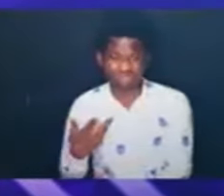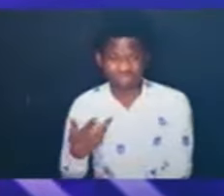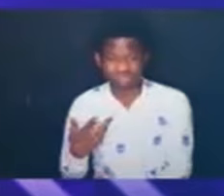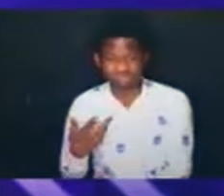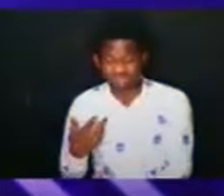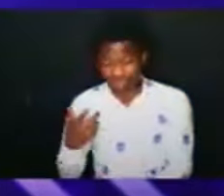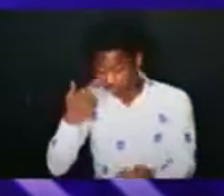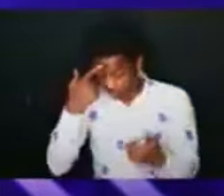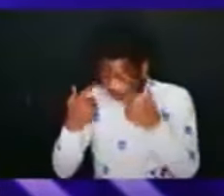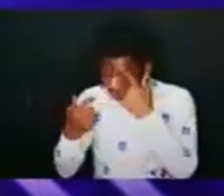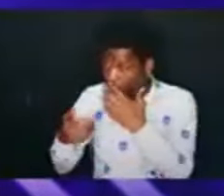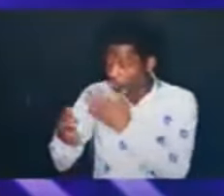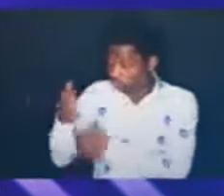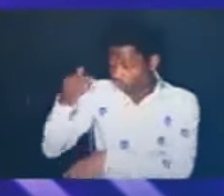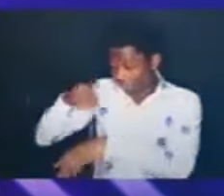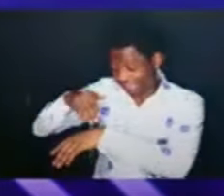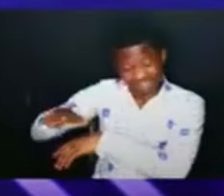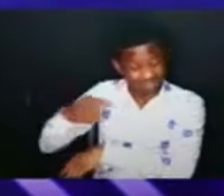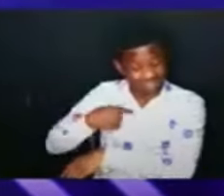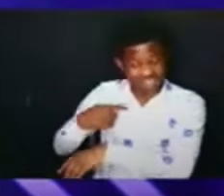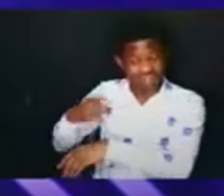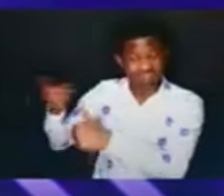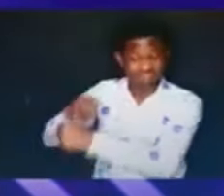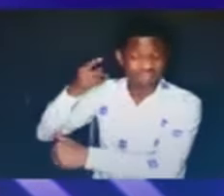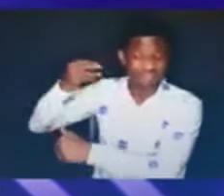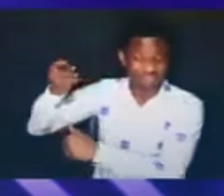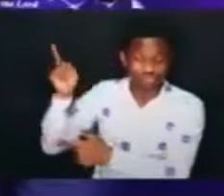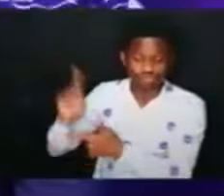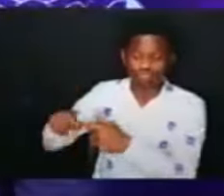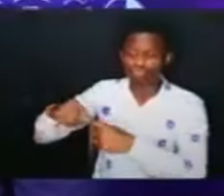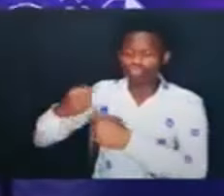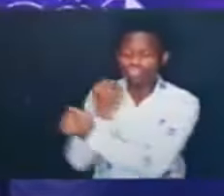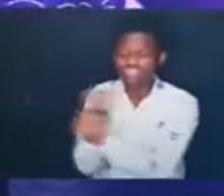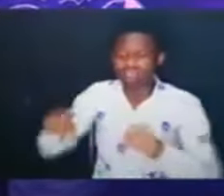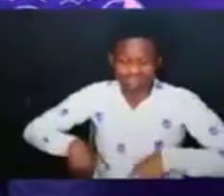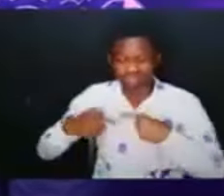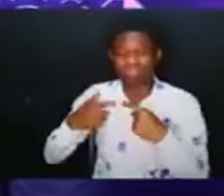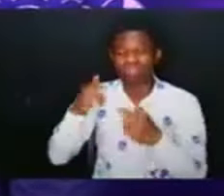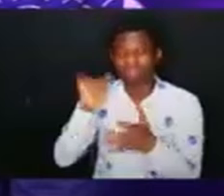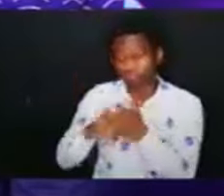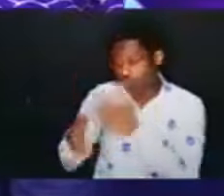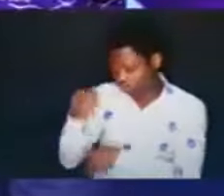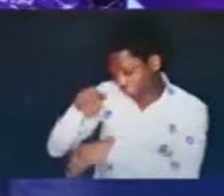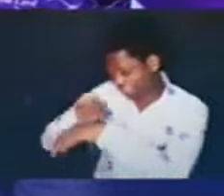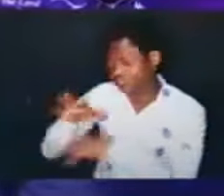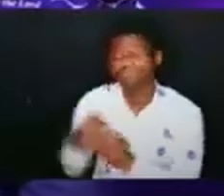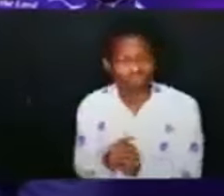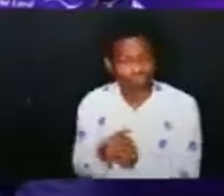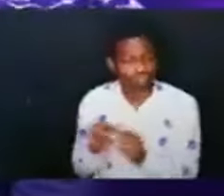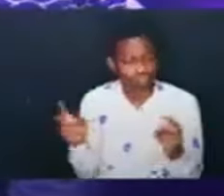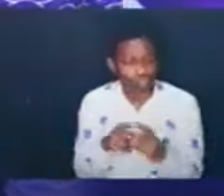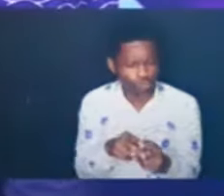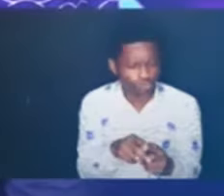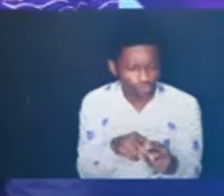to save lives that God sent me ahead of you." O say, "Mumma no enya mu ya enso momma mbu